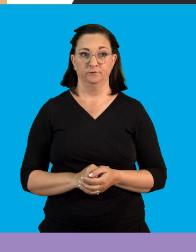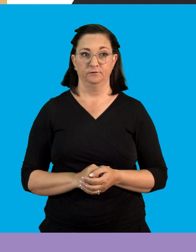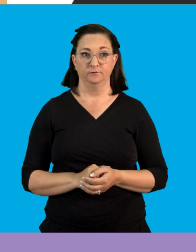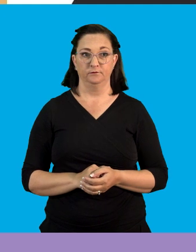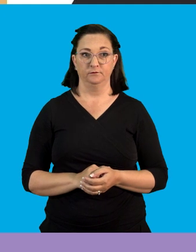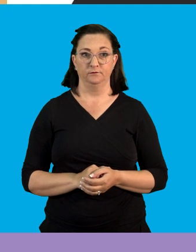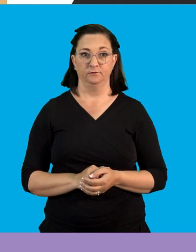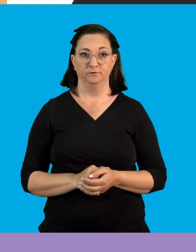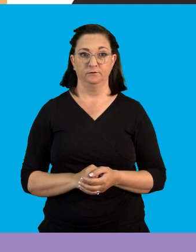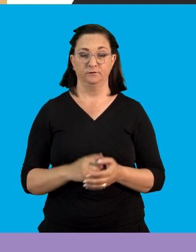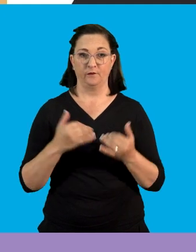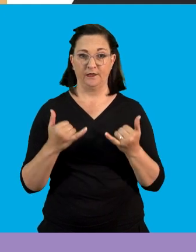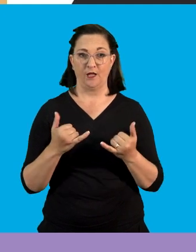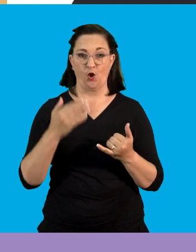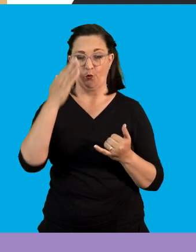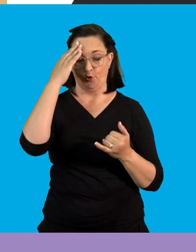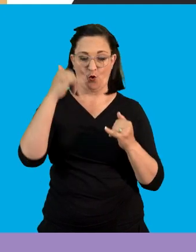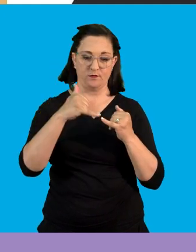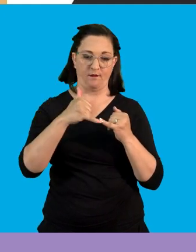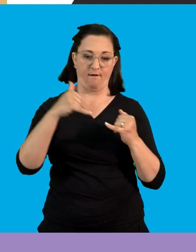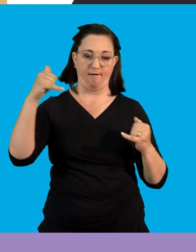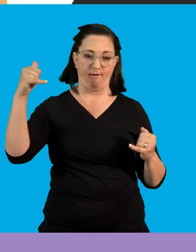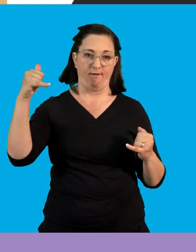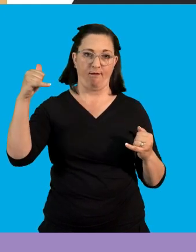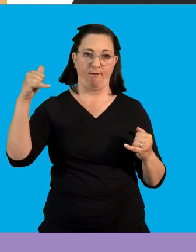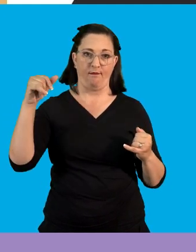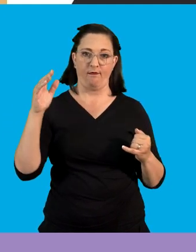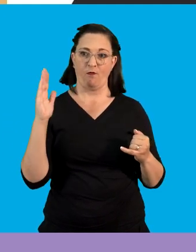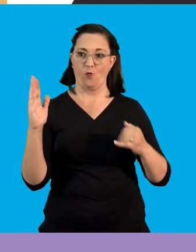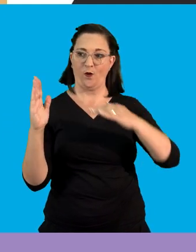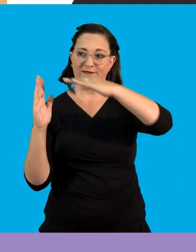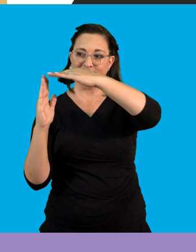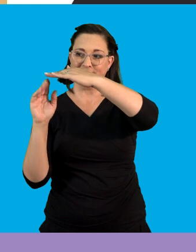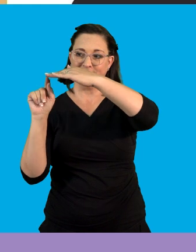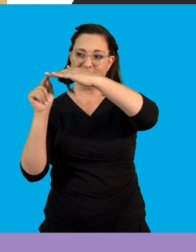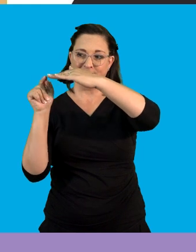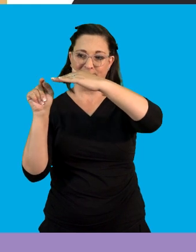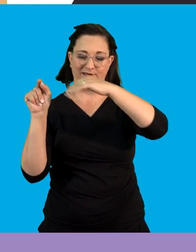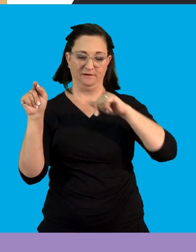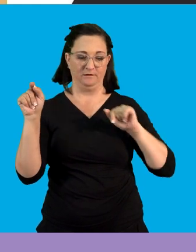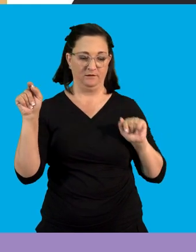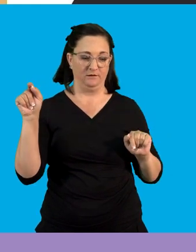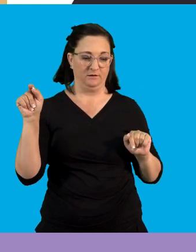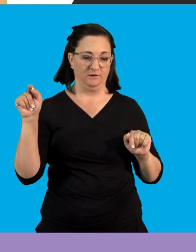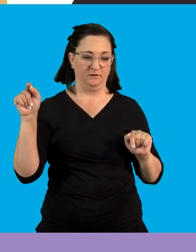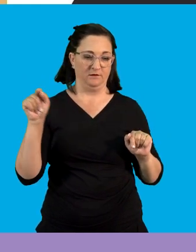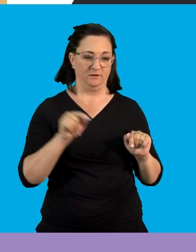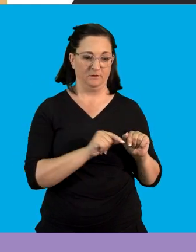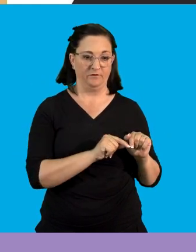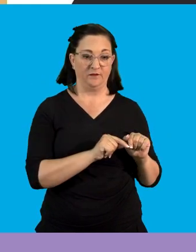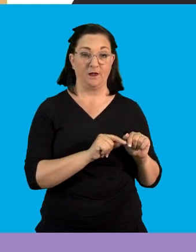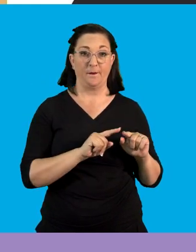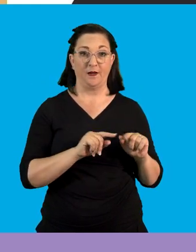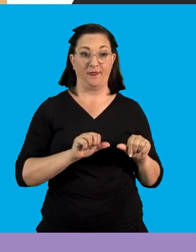quad, and in that quad we then have a diagonal that will start from one side to the other,